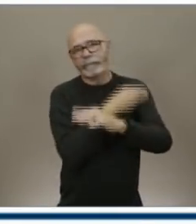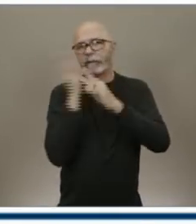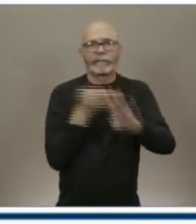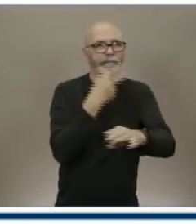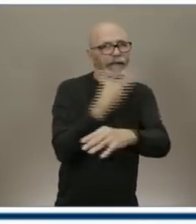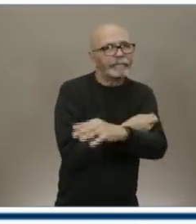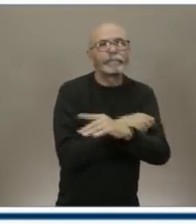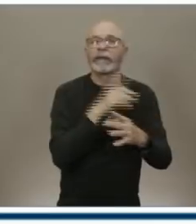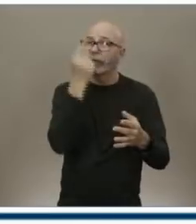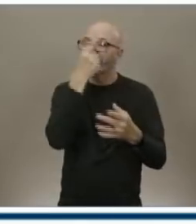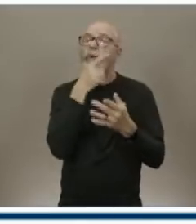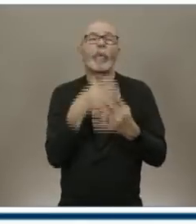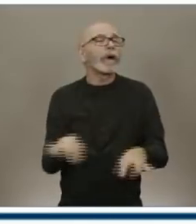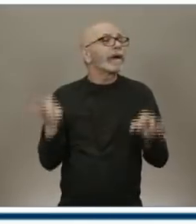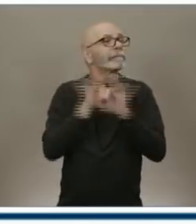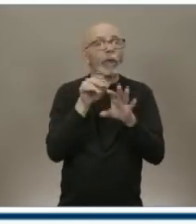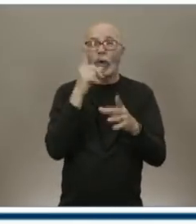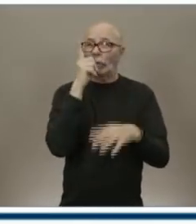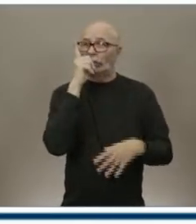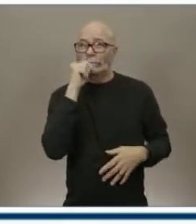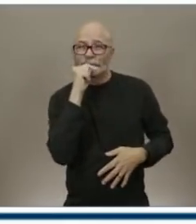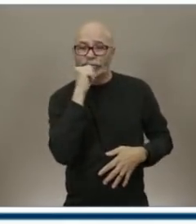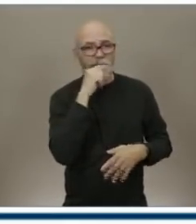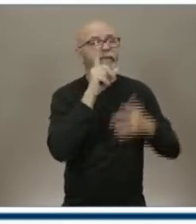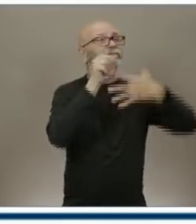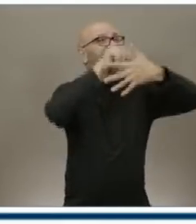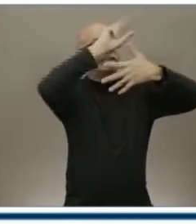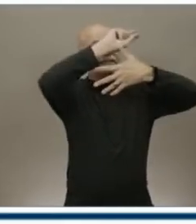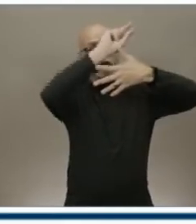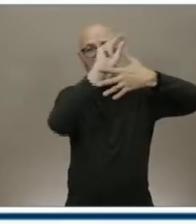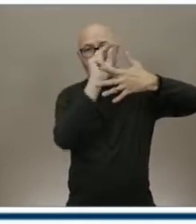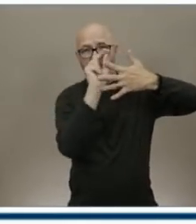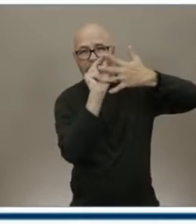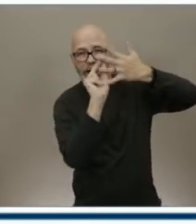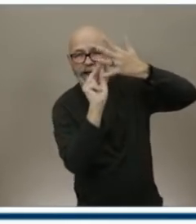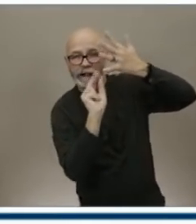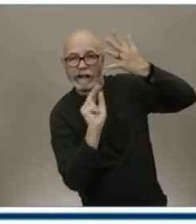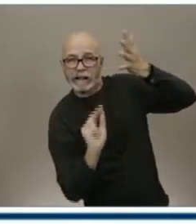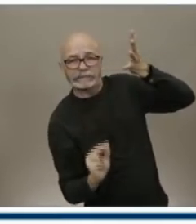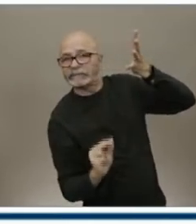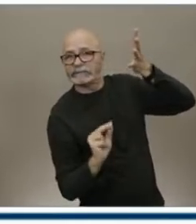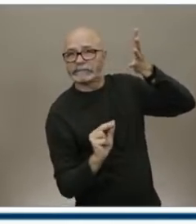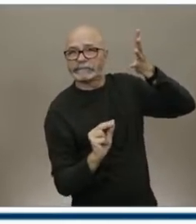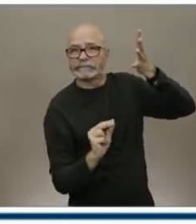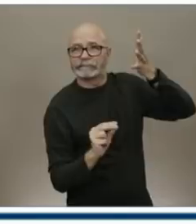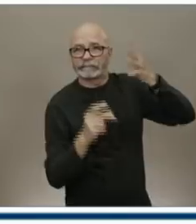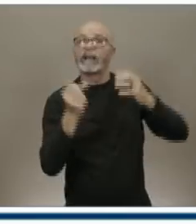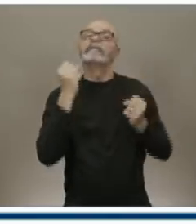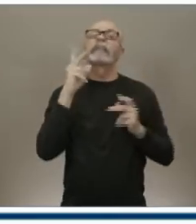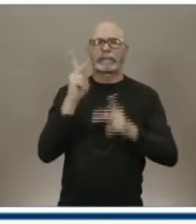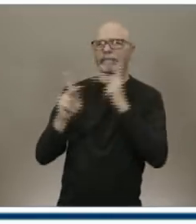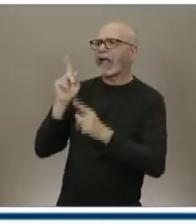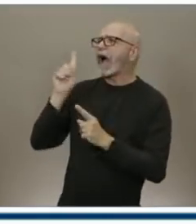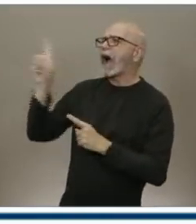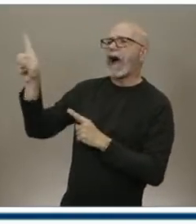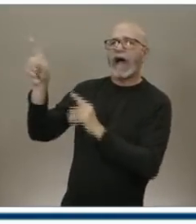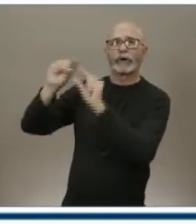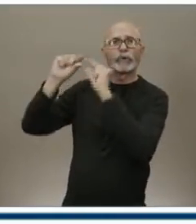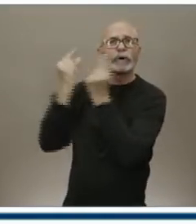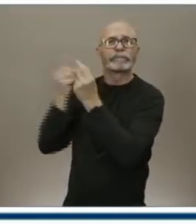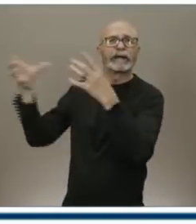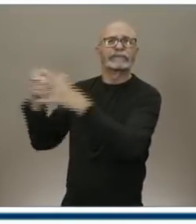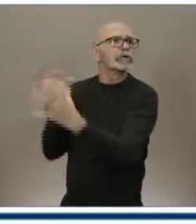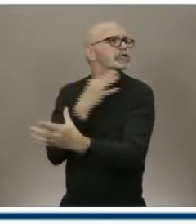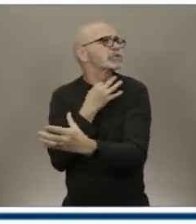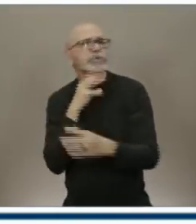order. There are already many organizations, professional groups, and individuals asking when they can get the vaccine. I promise